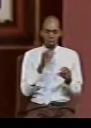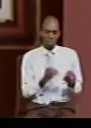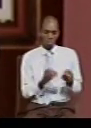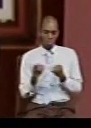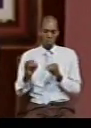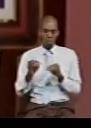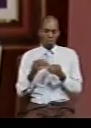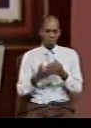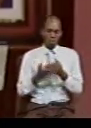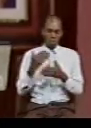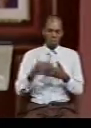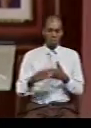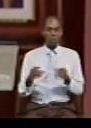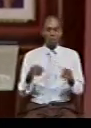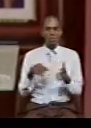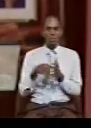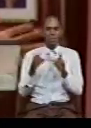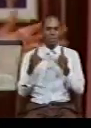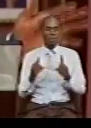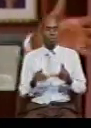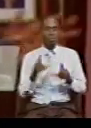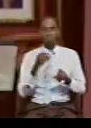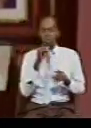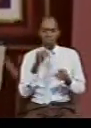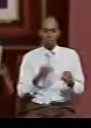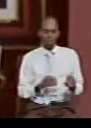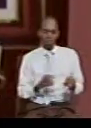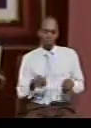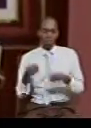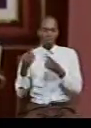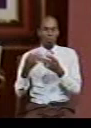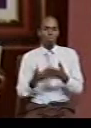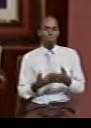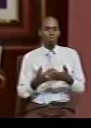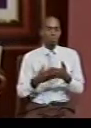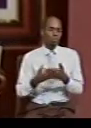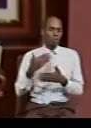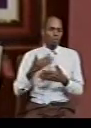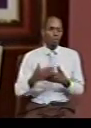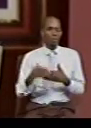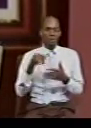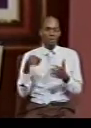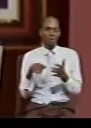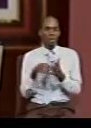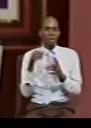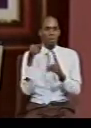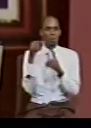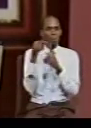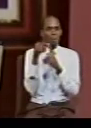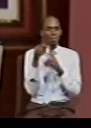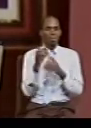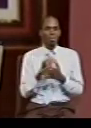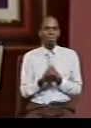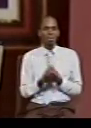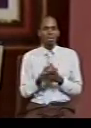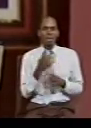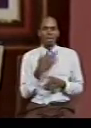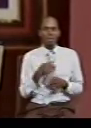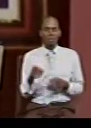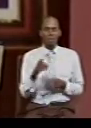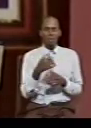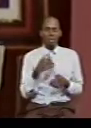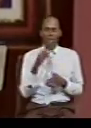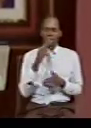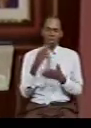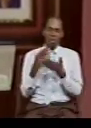You will not go beyond this line. You will not go beyond this point. And they have been there. The